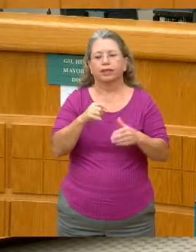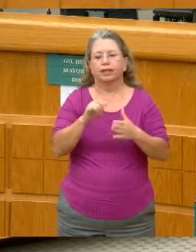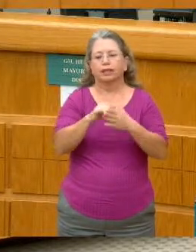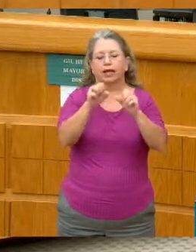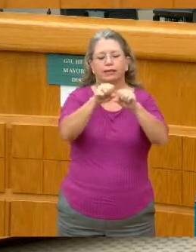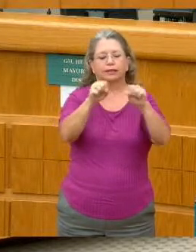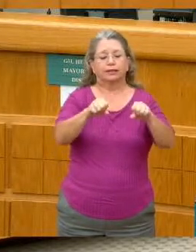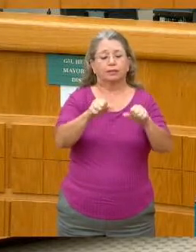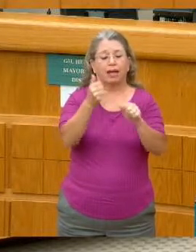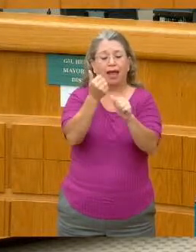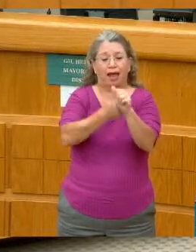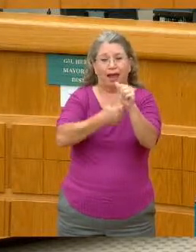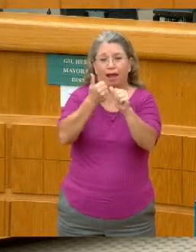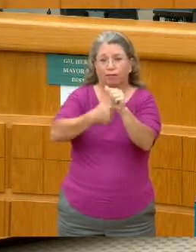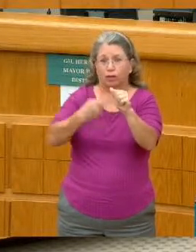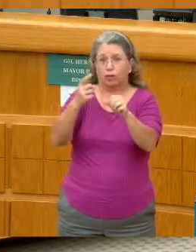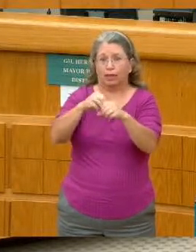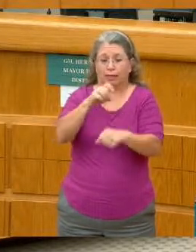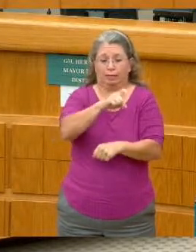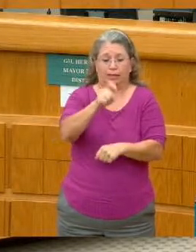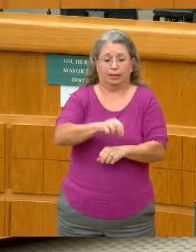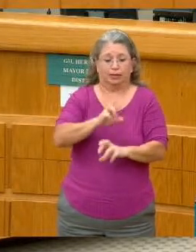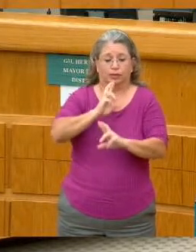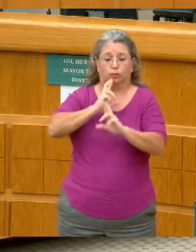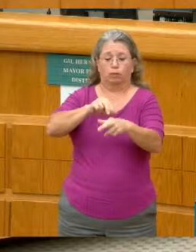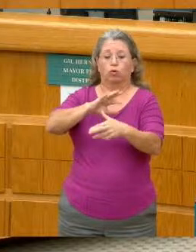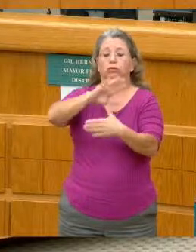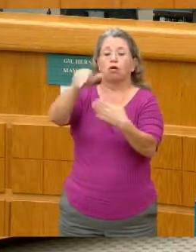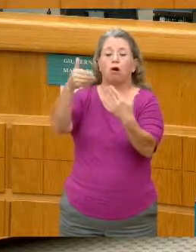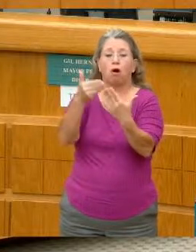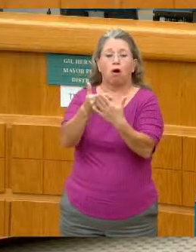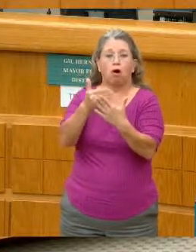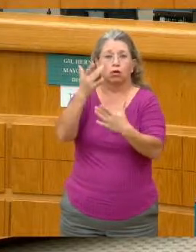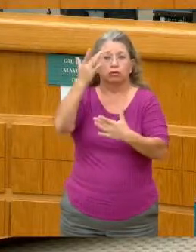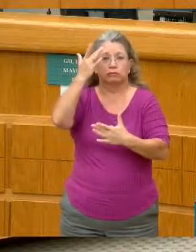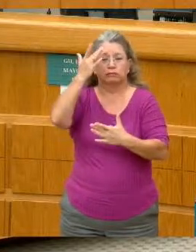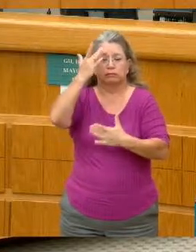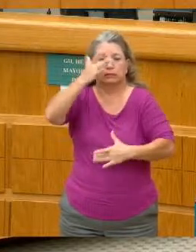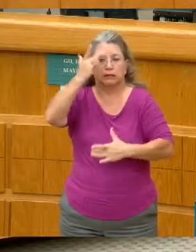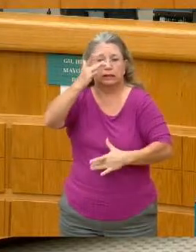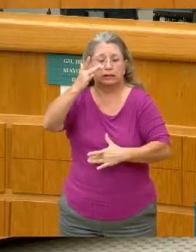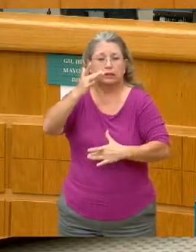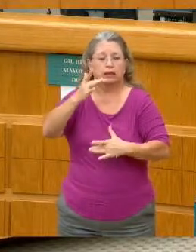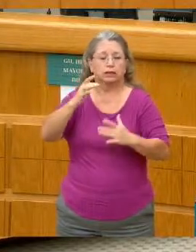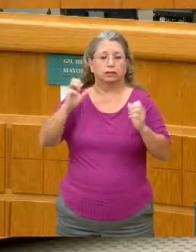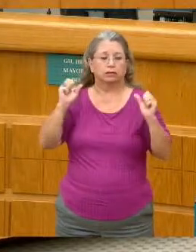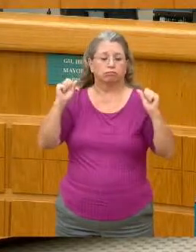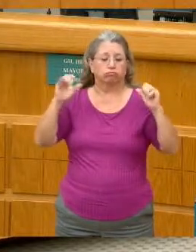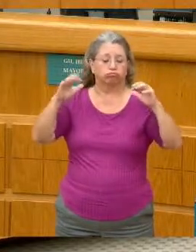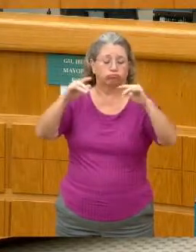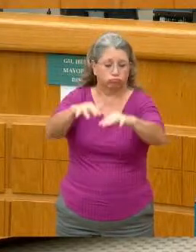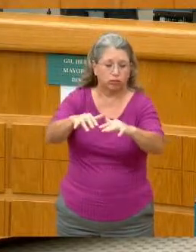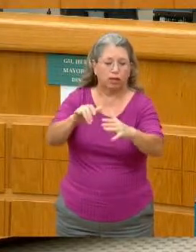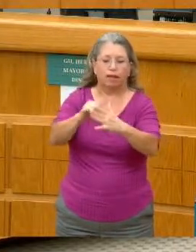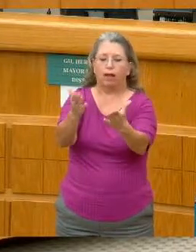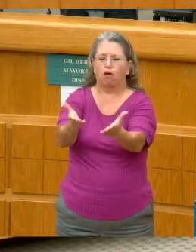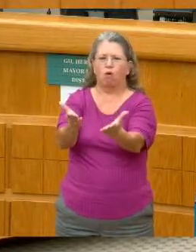Texas reports all communicable diseases, are being inundated with the tremendous amount of